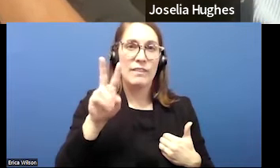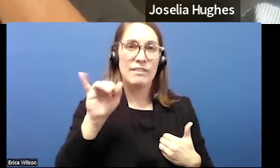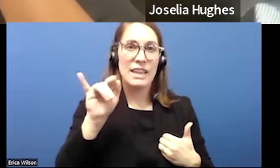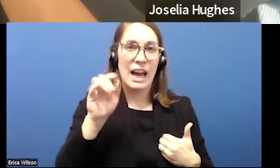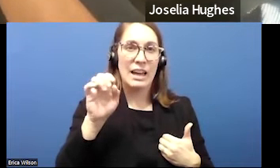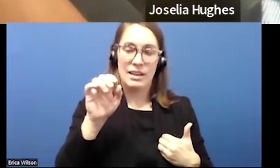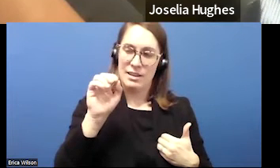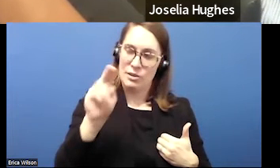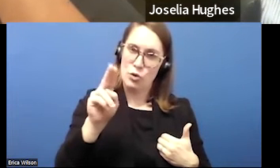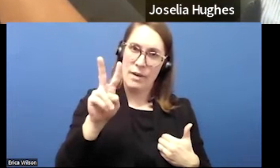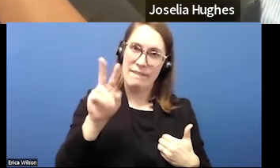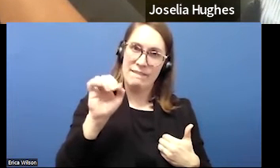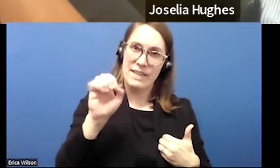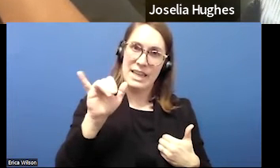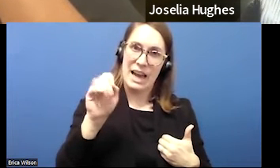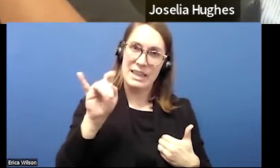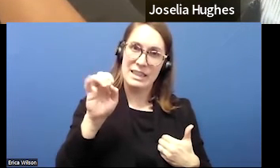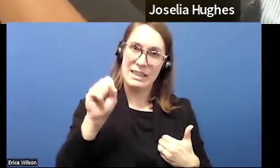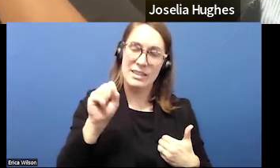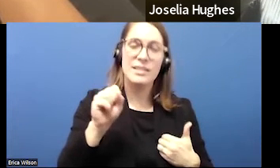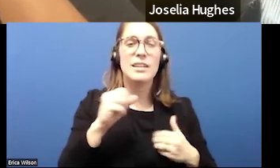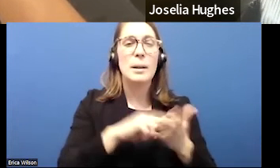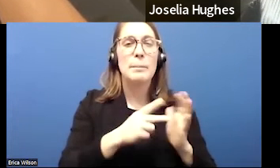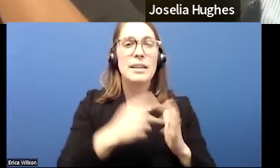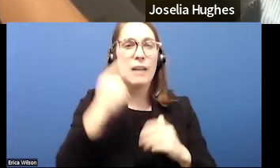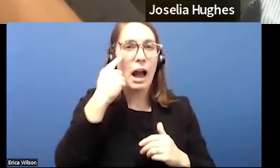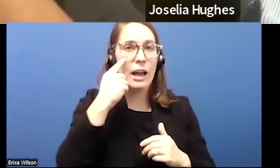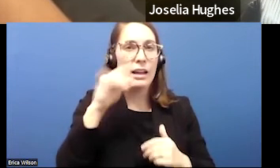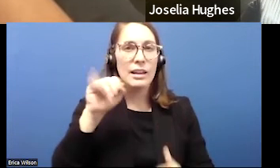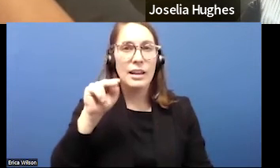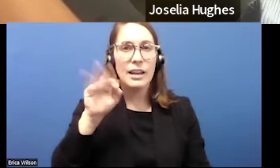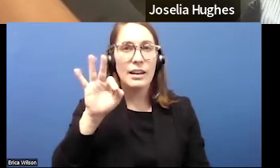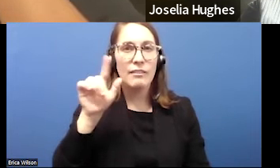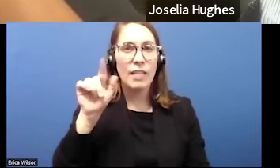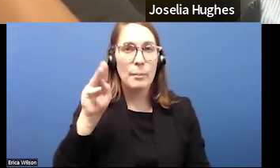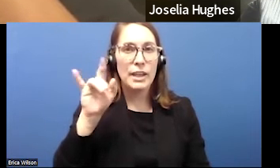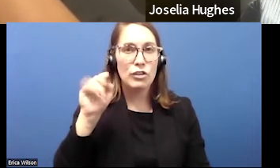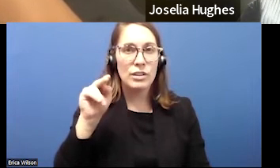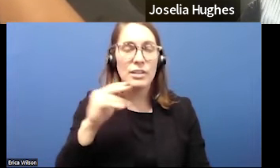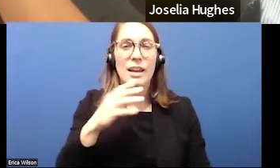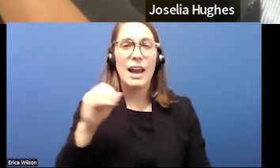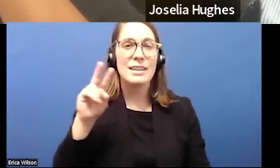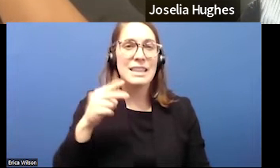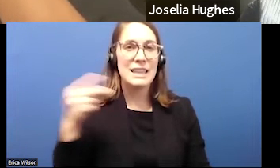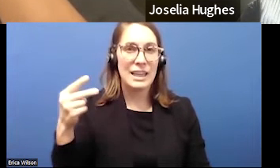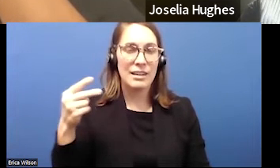uveitis, which is inflammation of the eye, and secondary severe